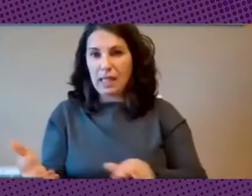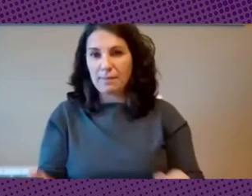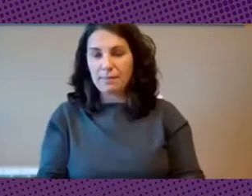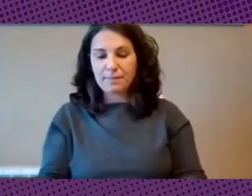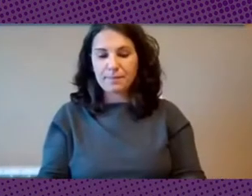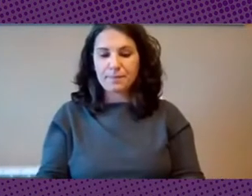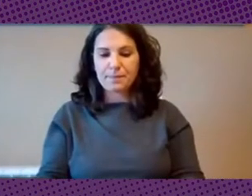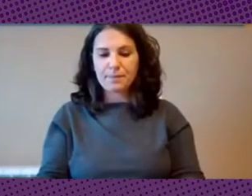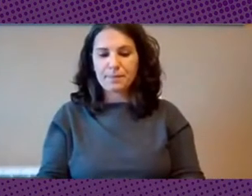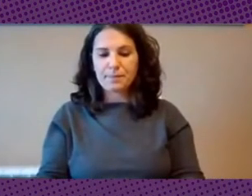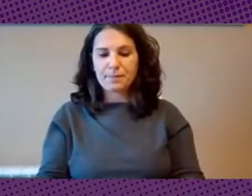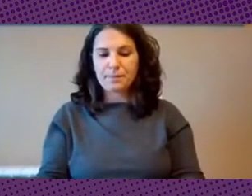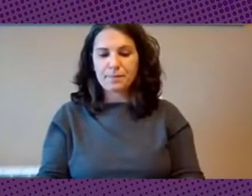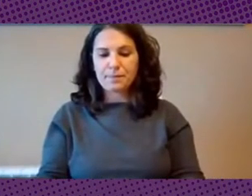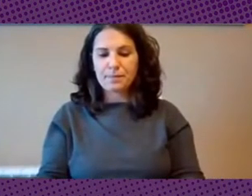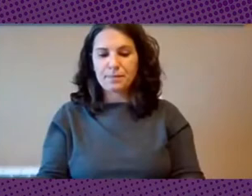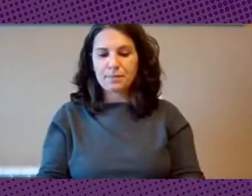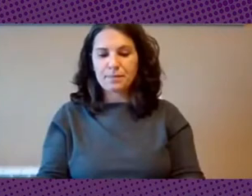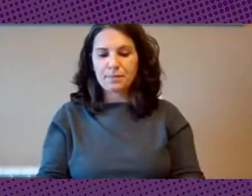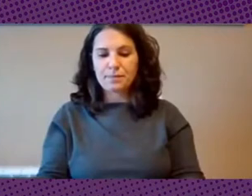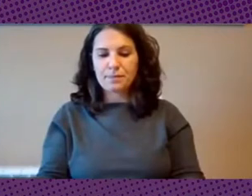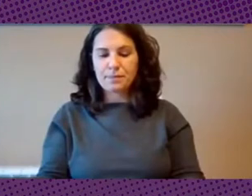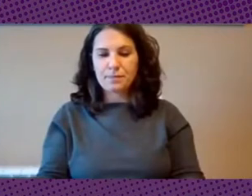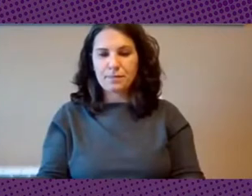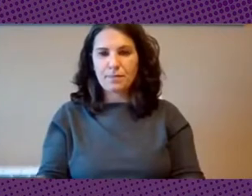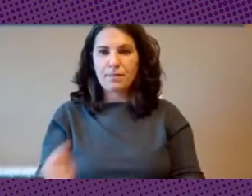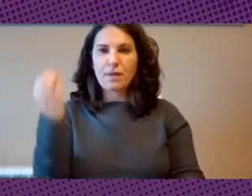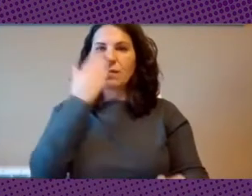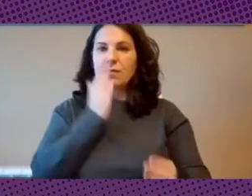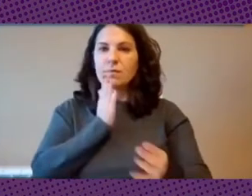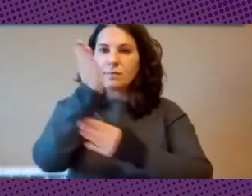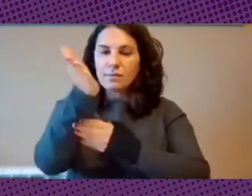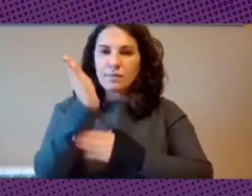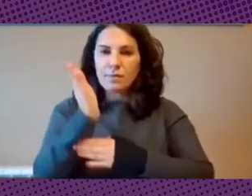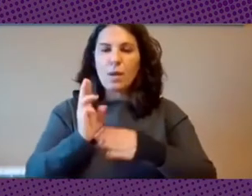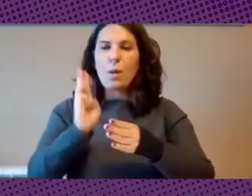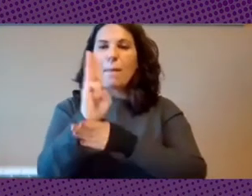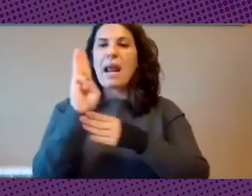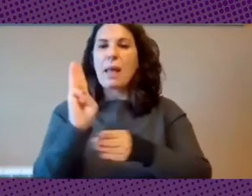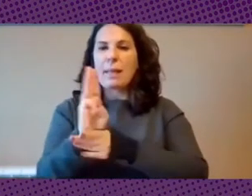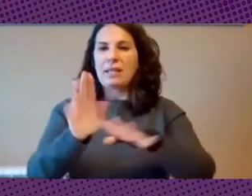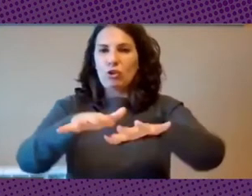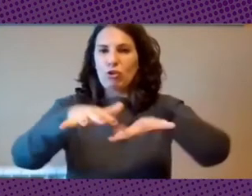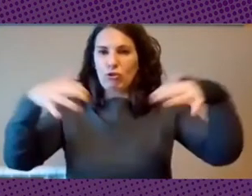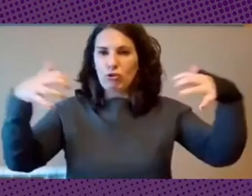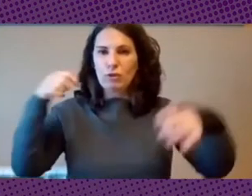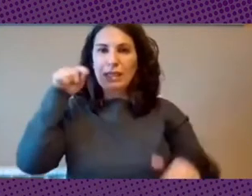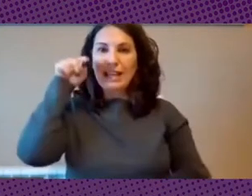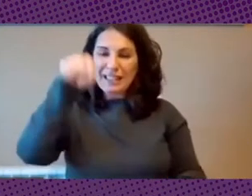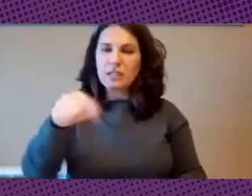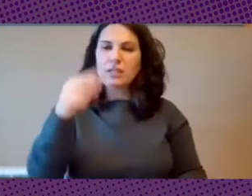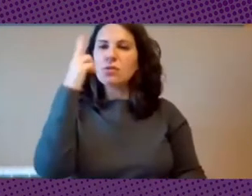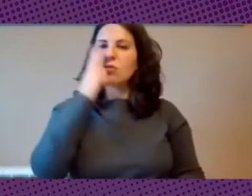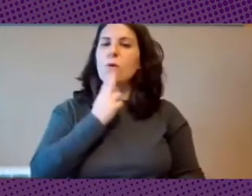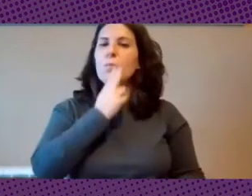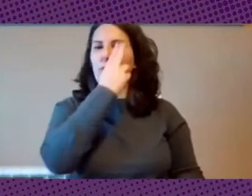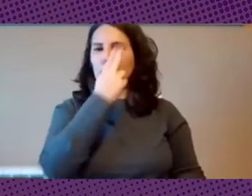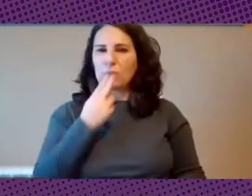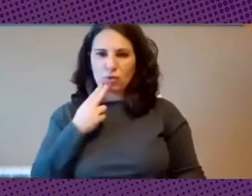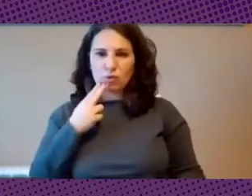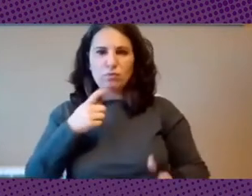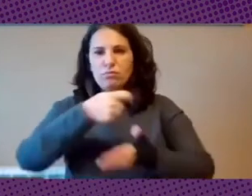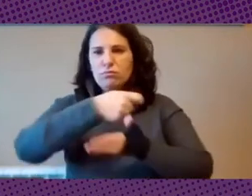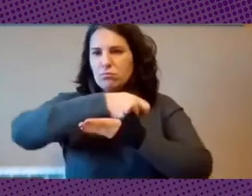you have to go to the parliament with it and tell the parliament what are you committing to pay, what risks are you committing to cover within